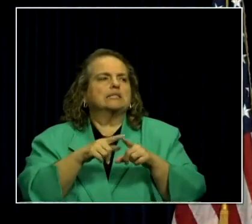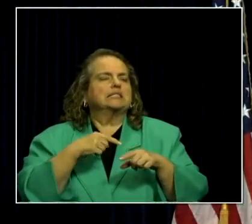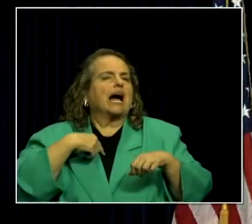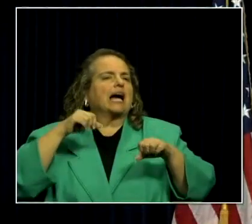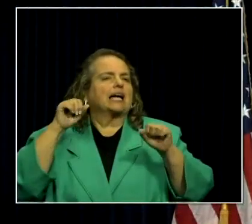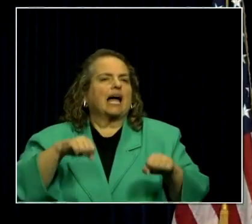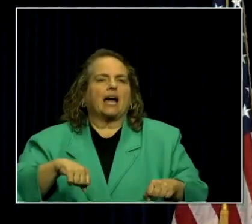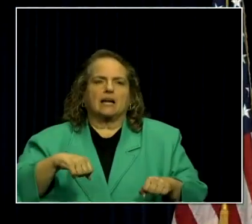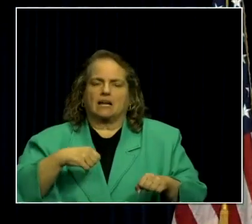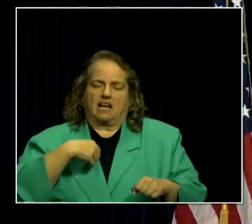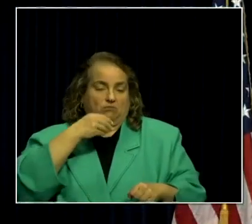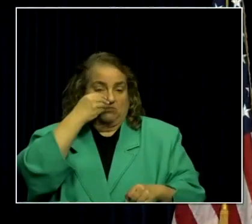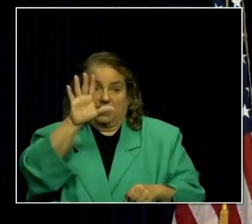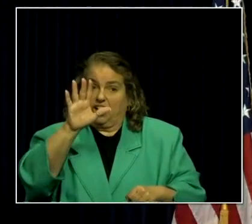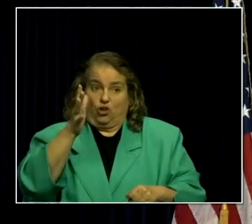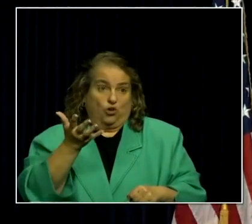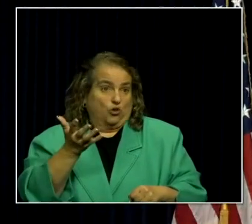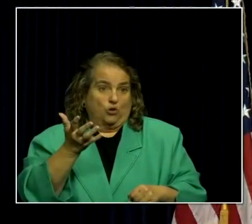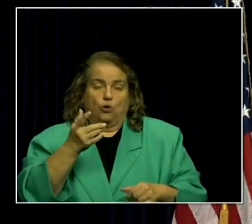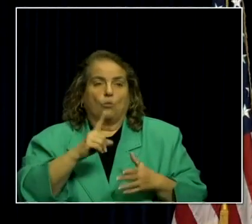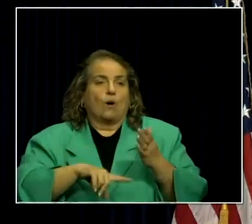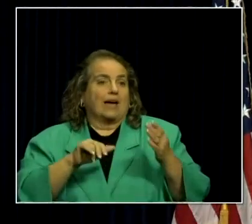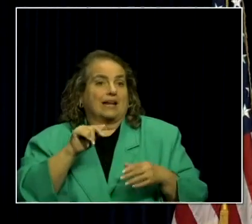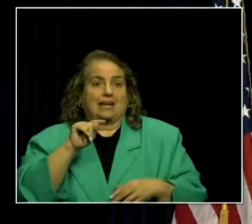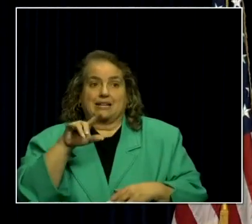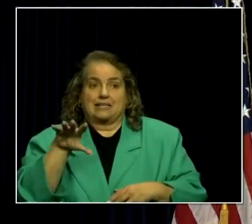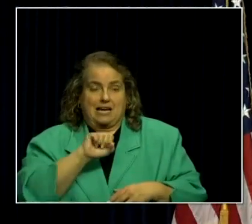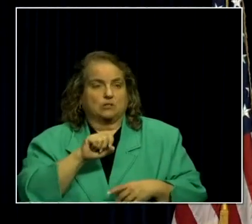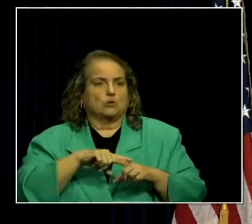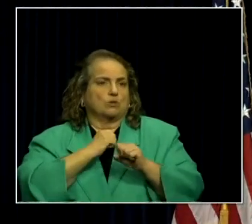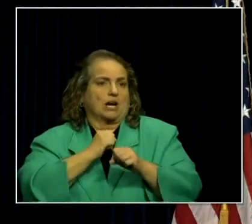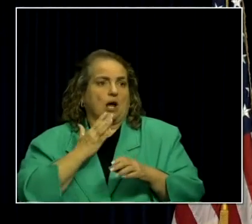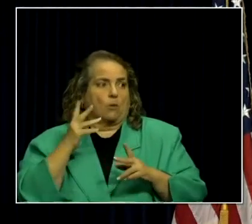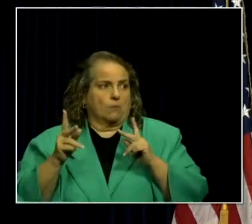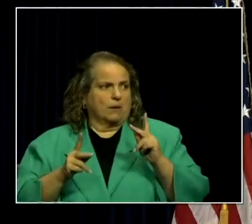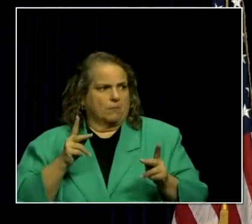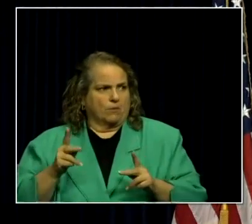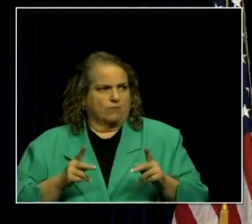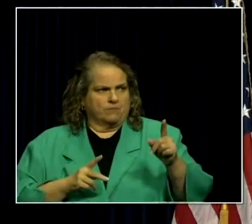sure that we are doing what it takes to protect our people. Yes.